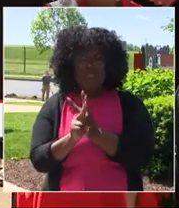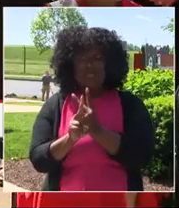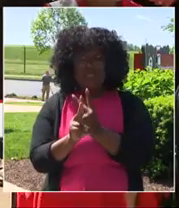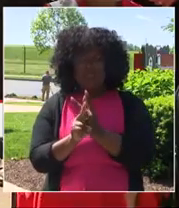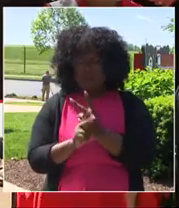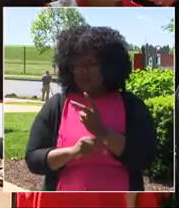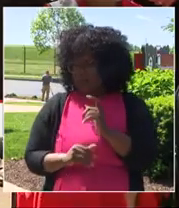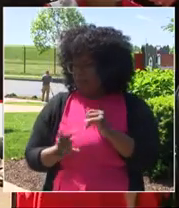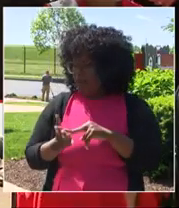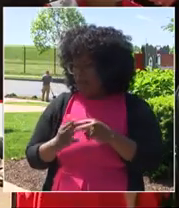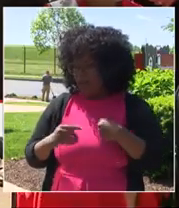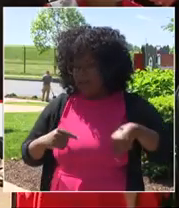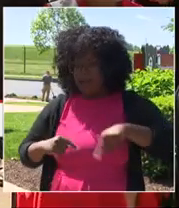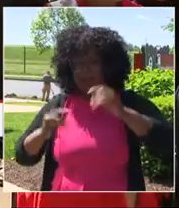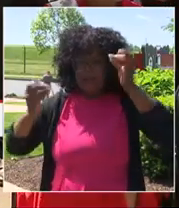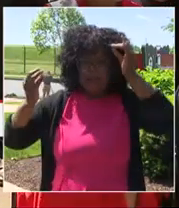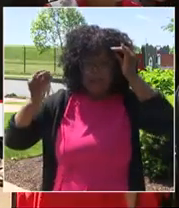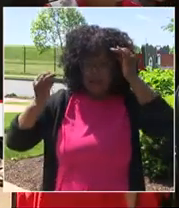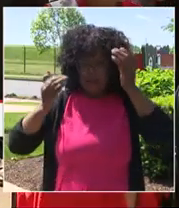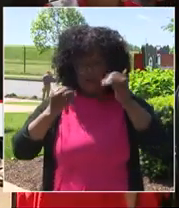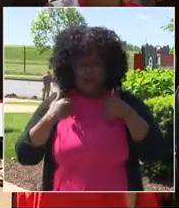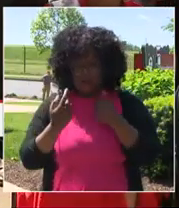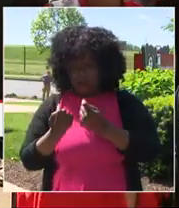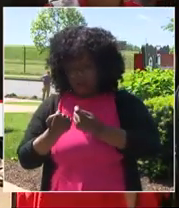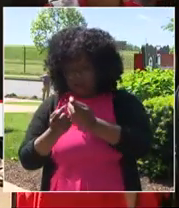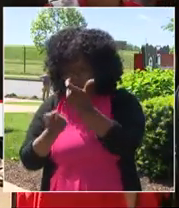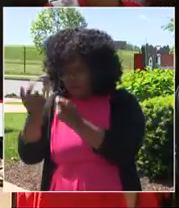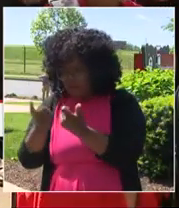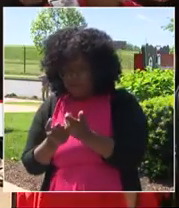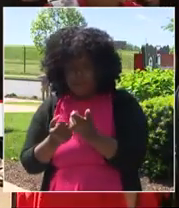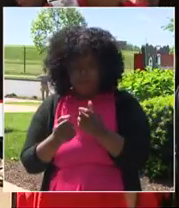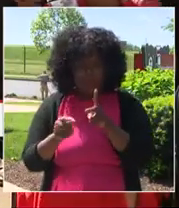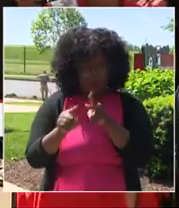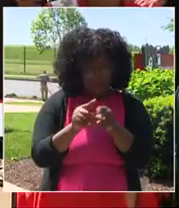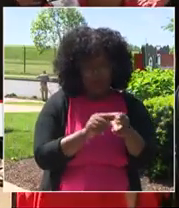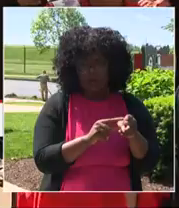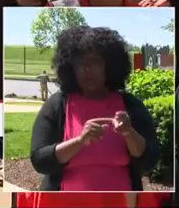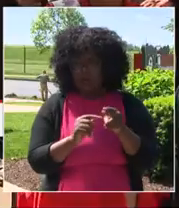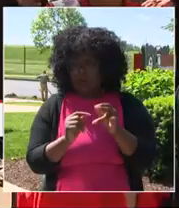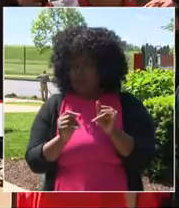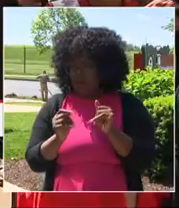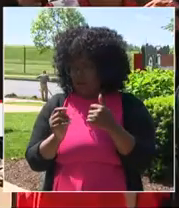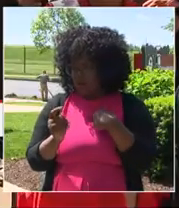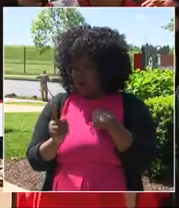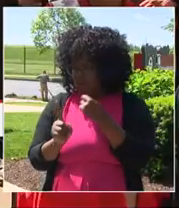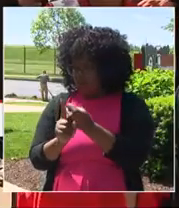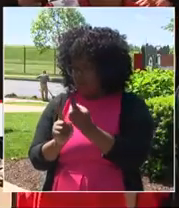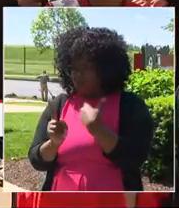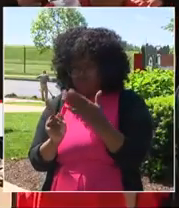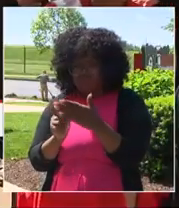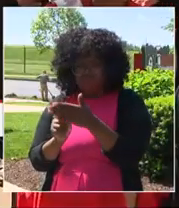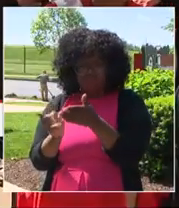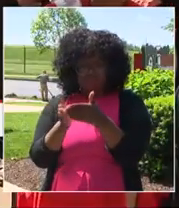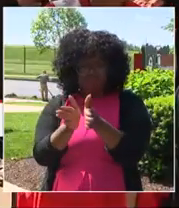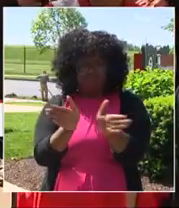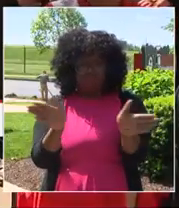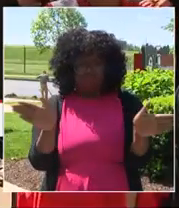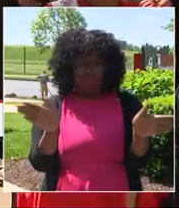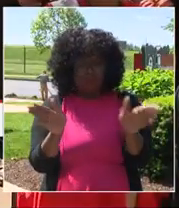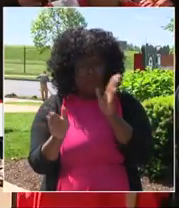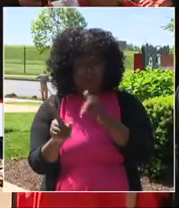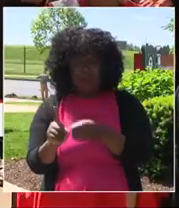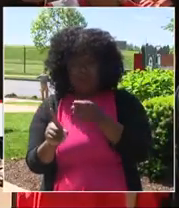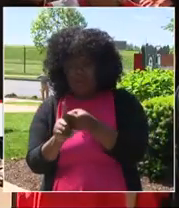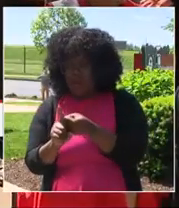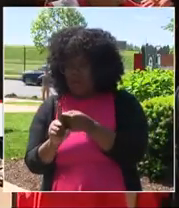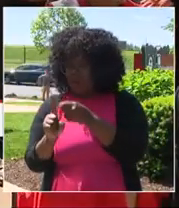eliminating, and that's going to cut across the board. And then I do want to say, it's a domino effect. So when one hospital has